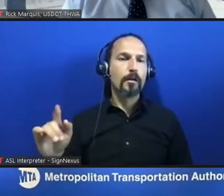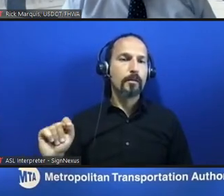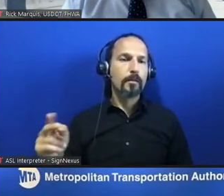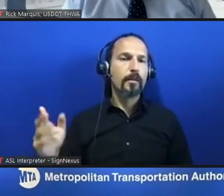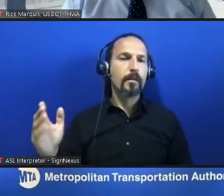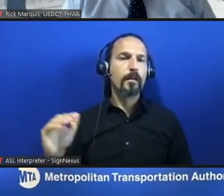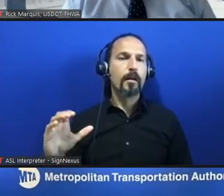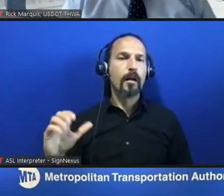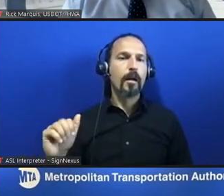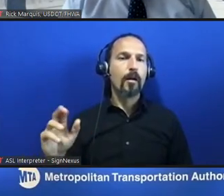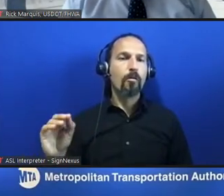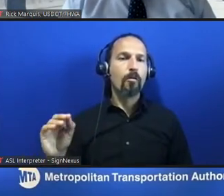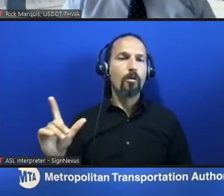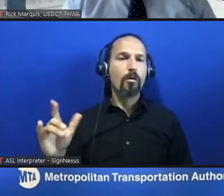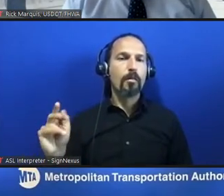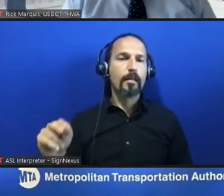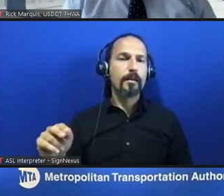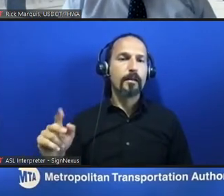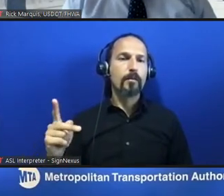Carolyn protas